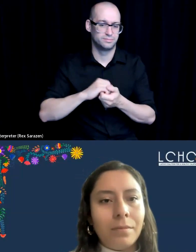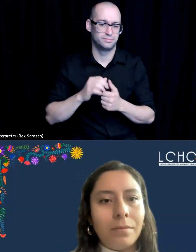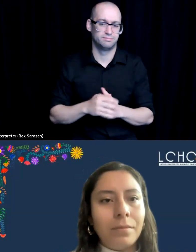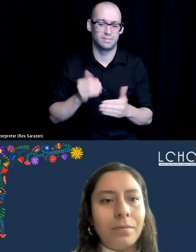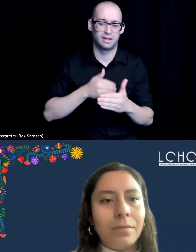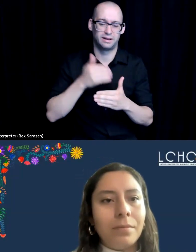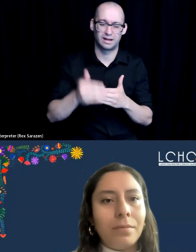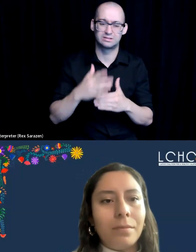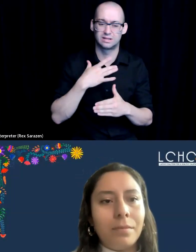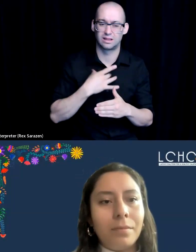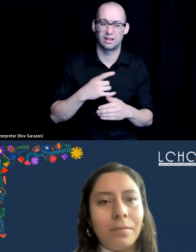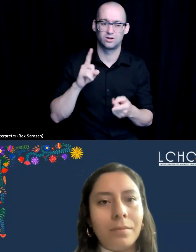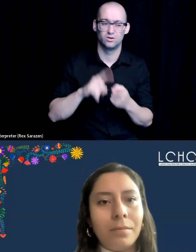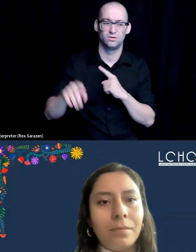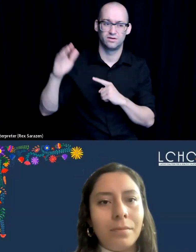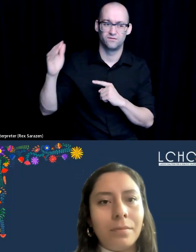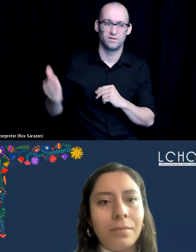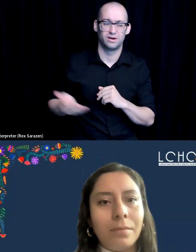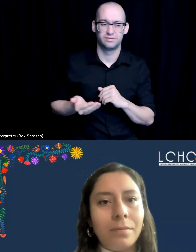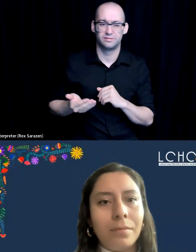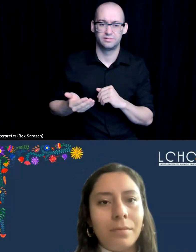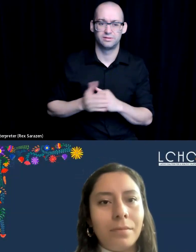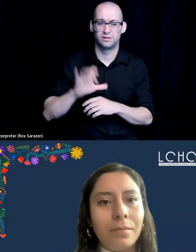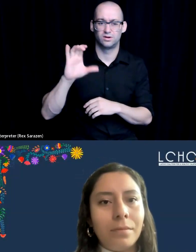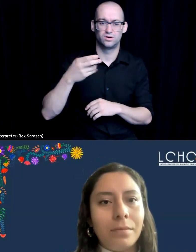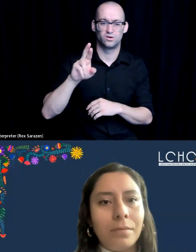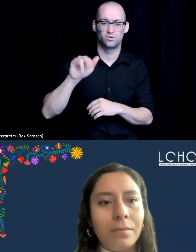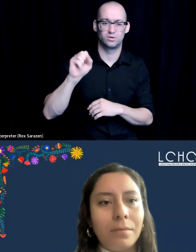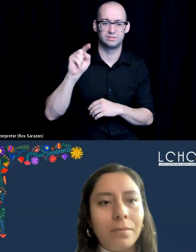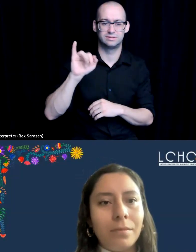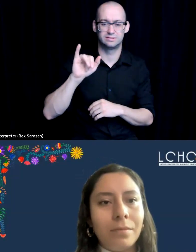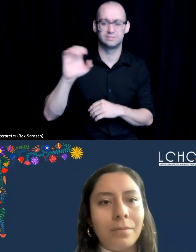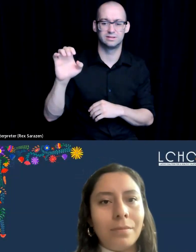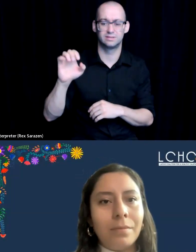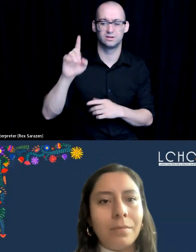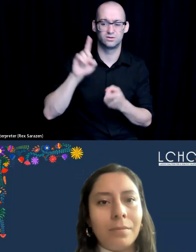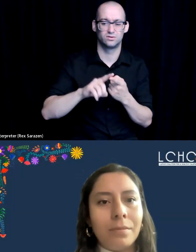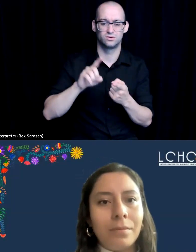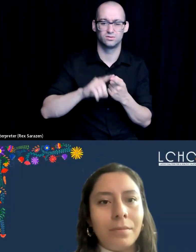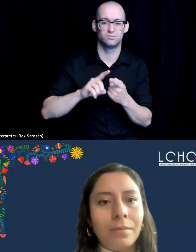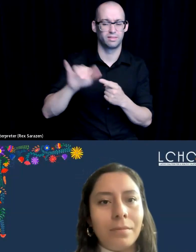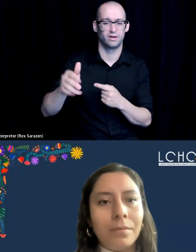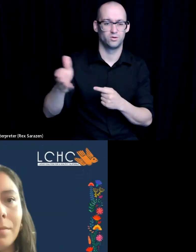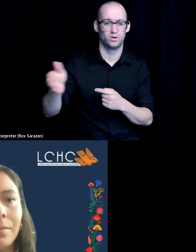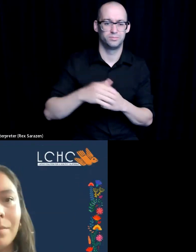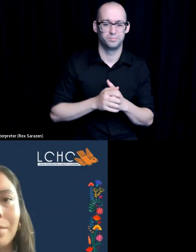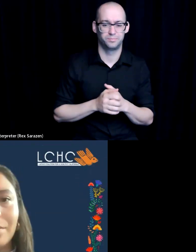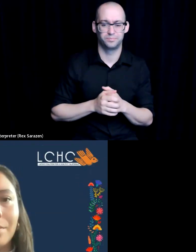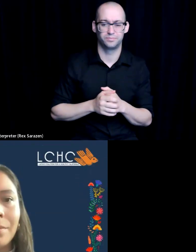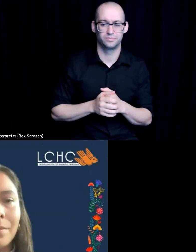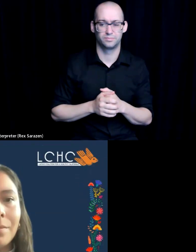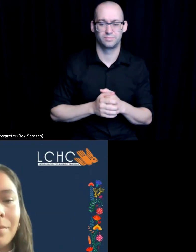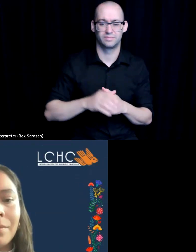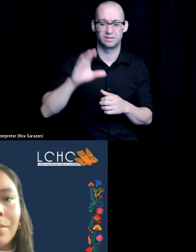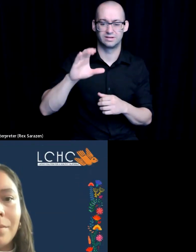Next, I would like to invite Christy to, there you are. Christy is the